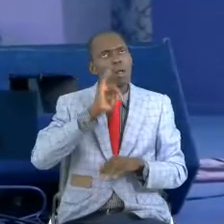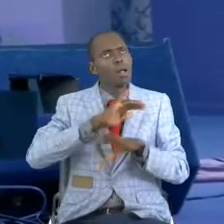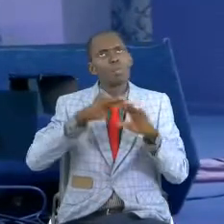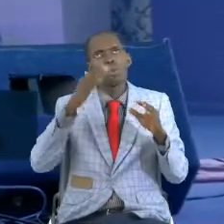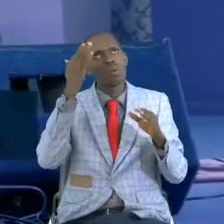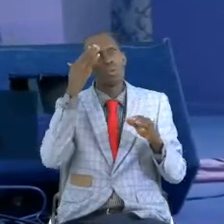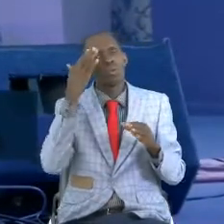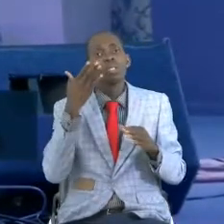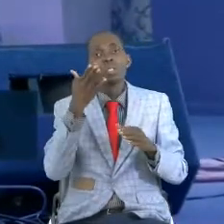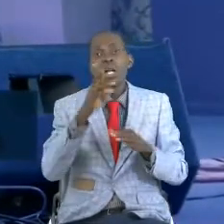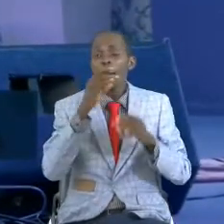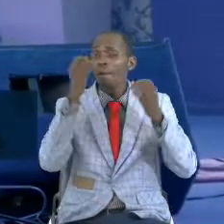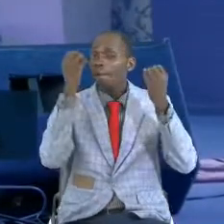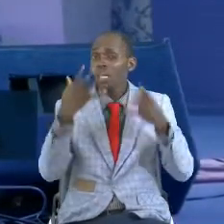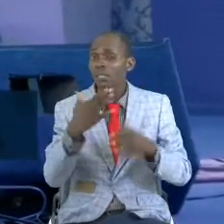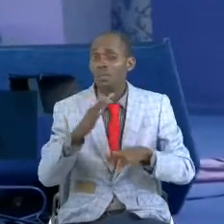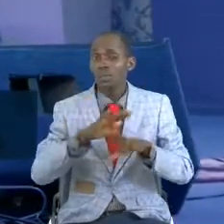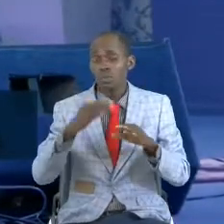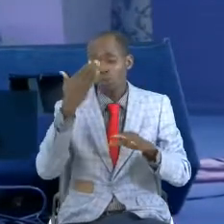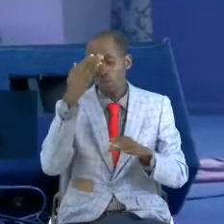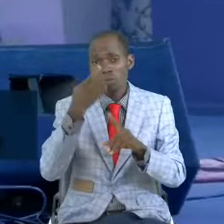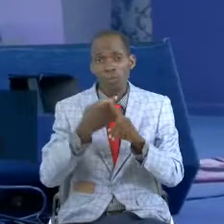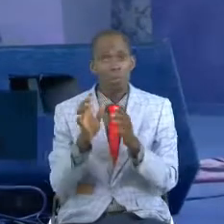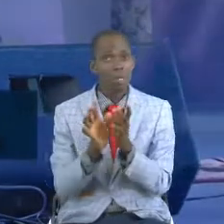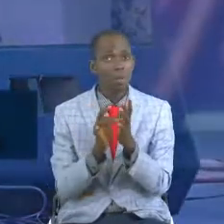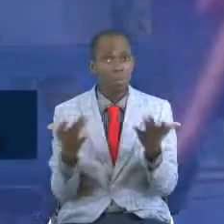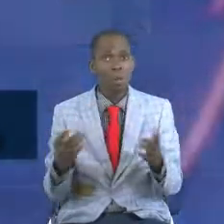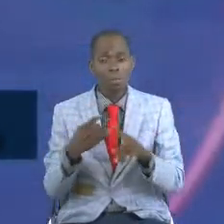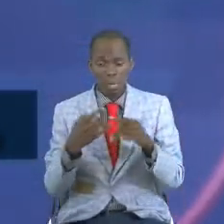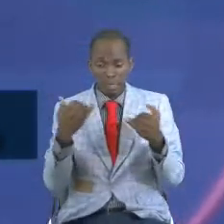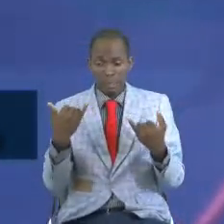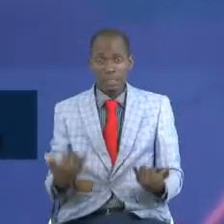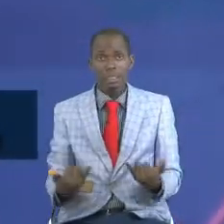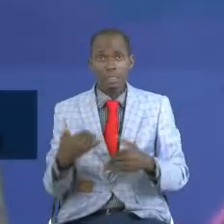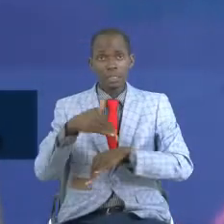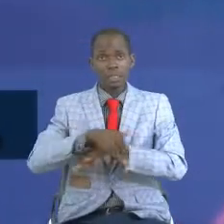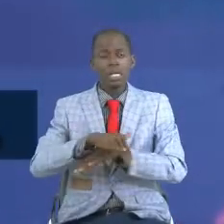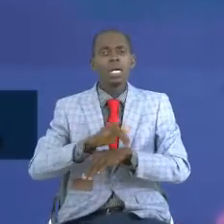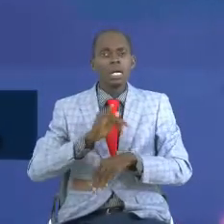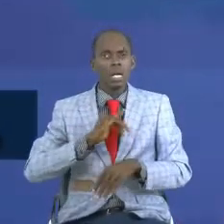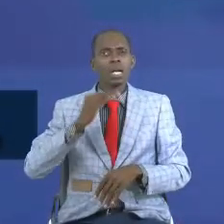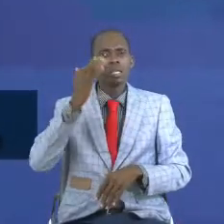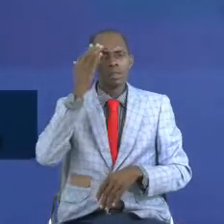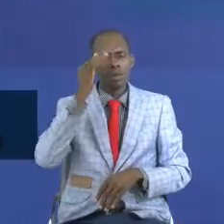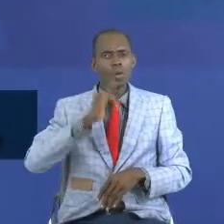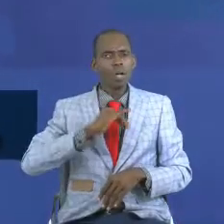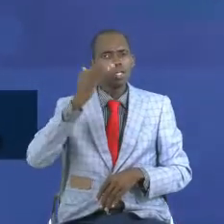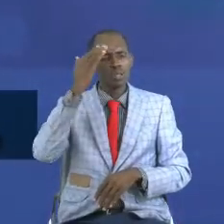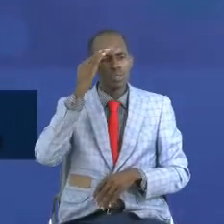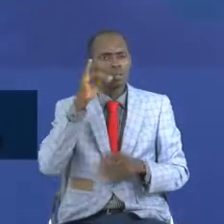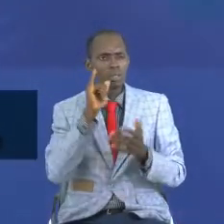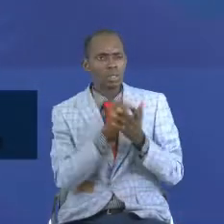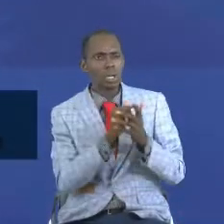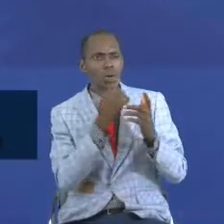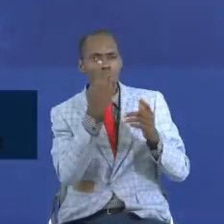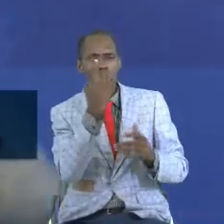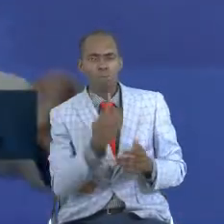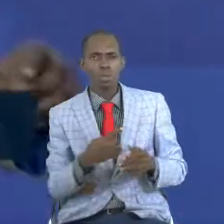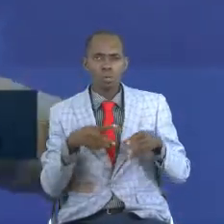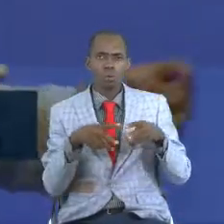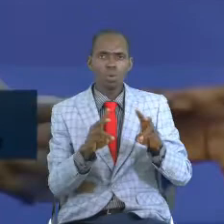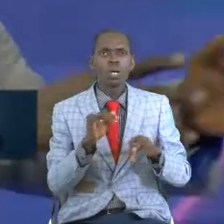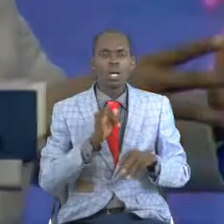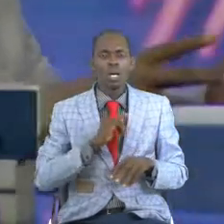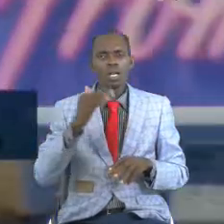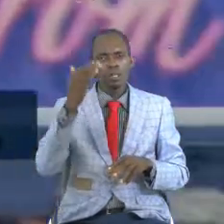don't know in your life, but now tonight, I know. I know the only way, that's Jesus. I know